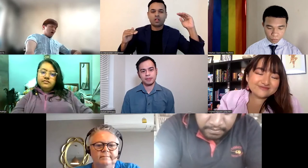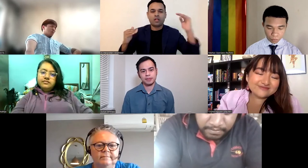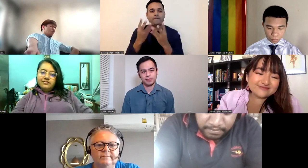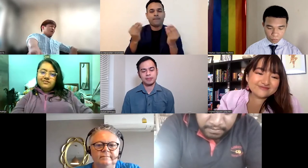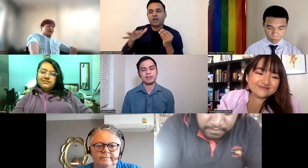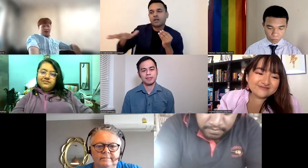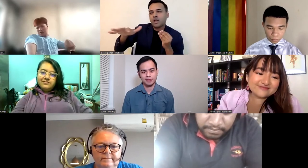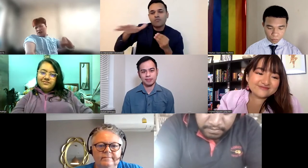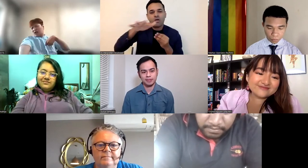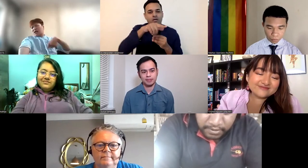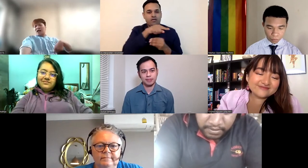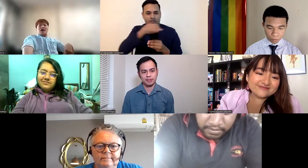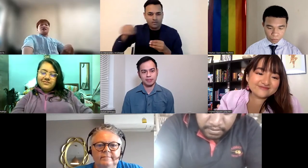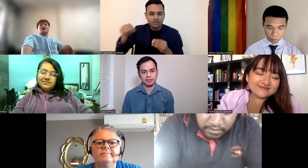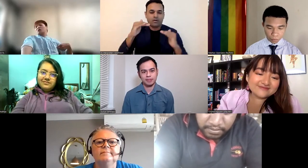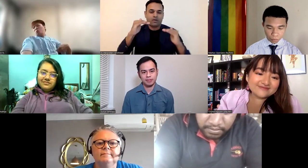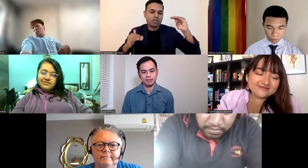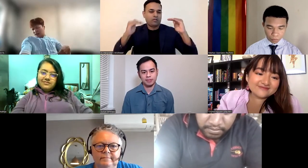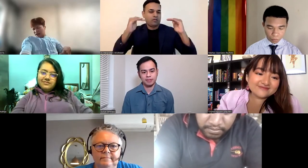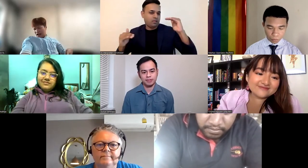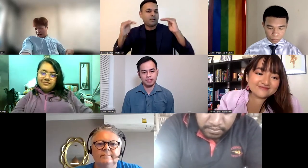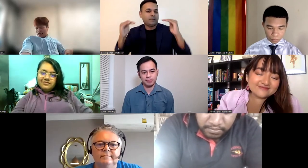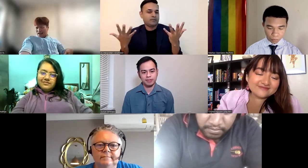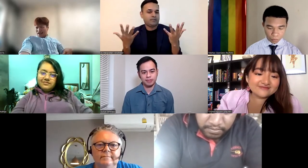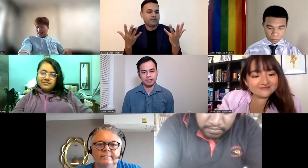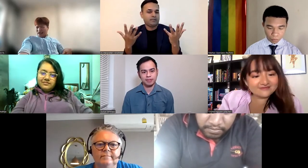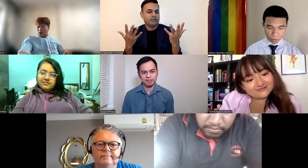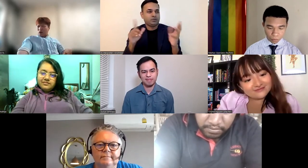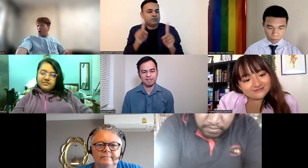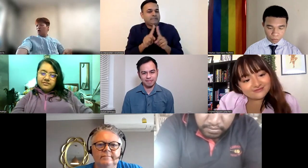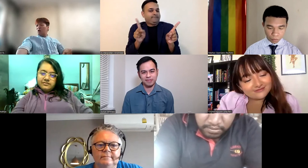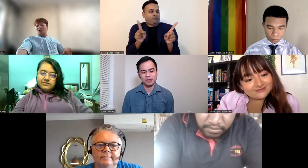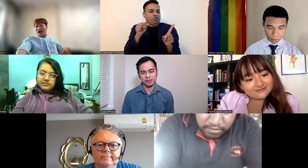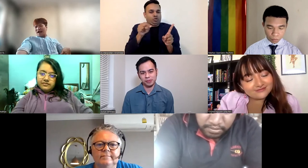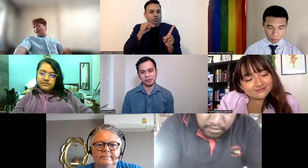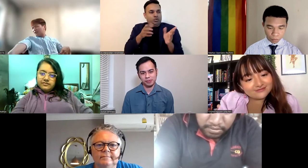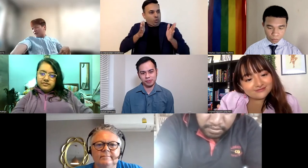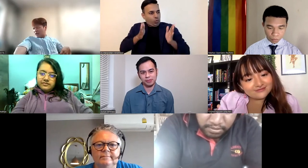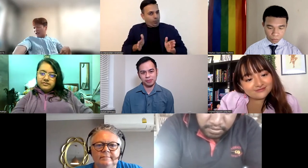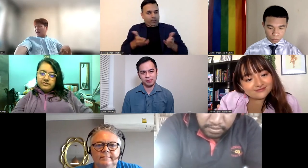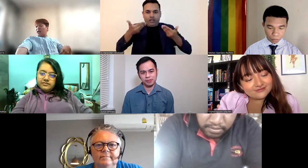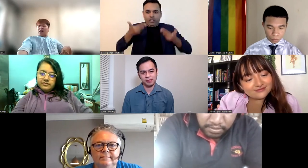or pitch a right note in singing,